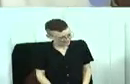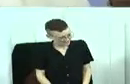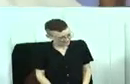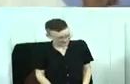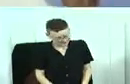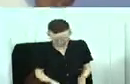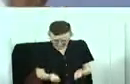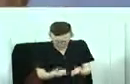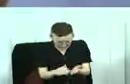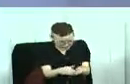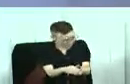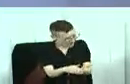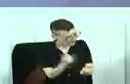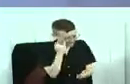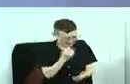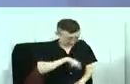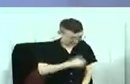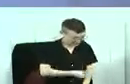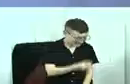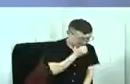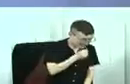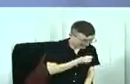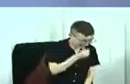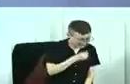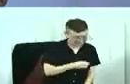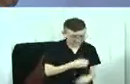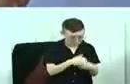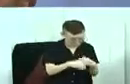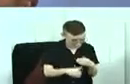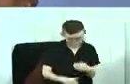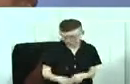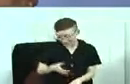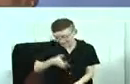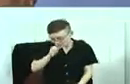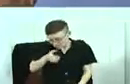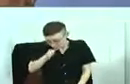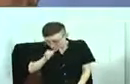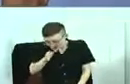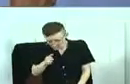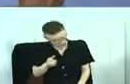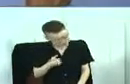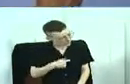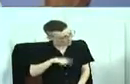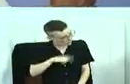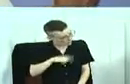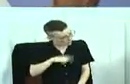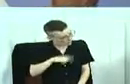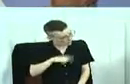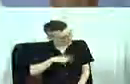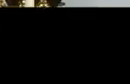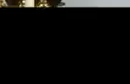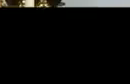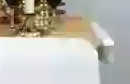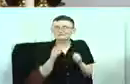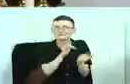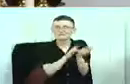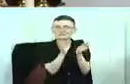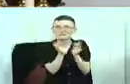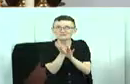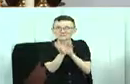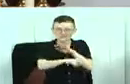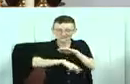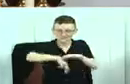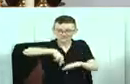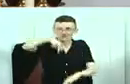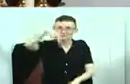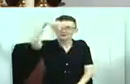eat of this bread and drink from this cup, we acknowledge that Christ is risen. What? Christ